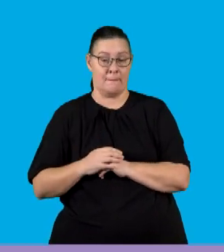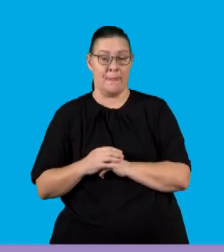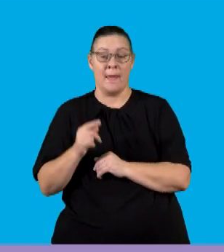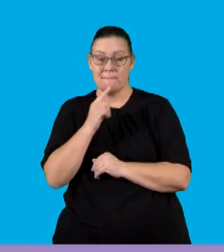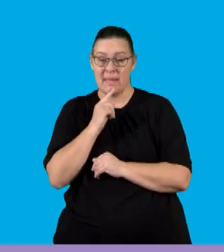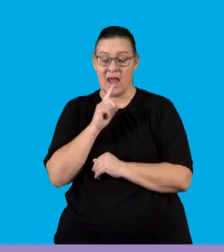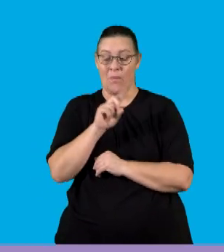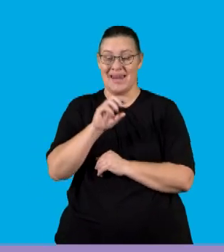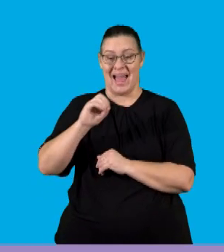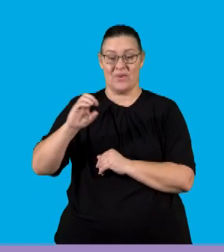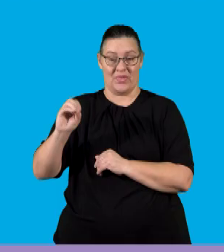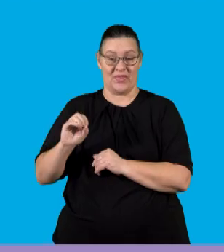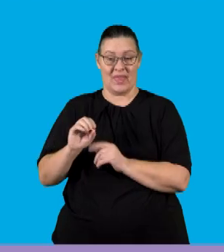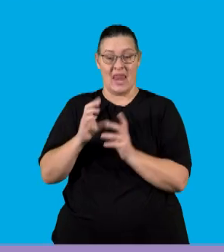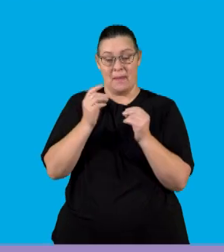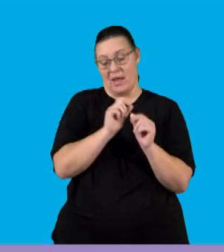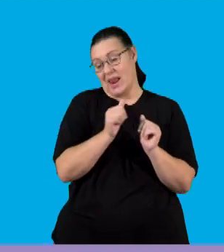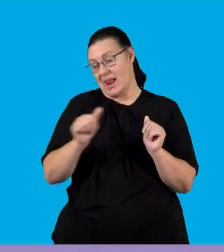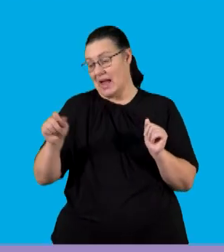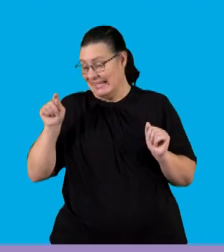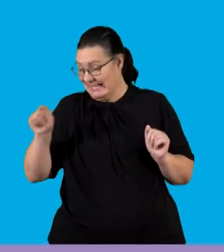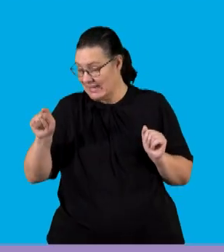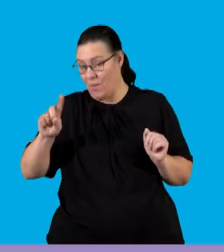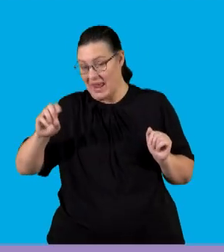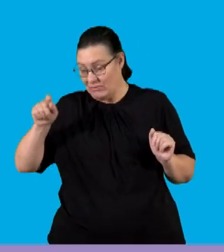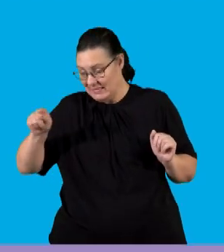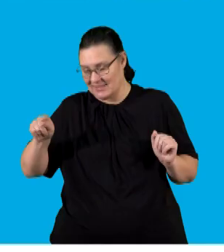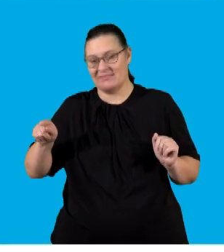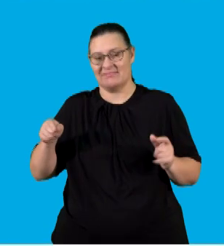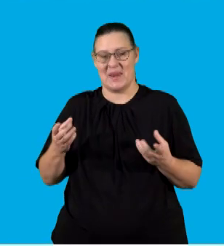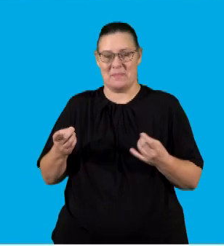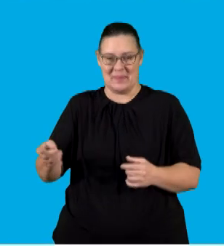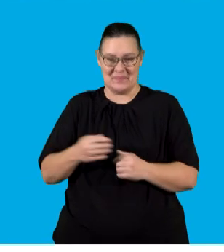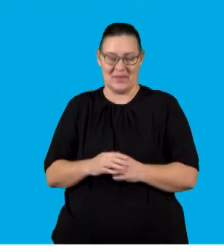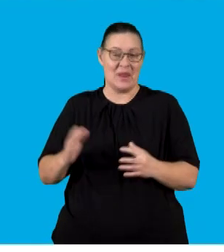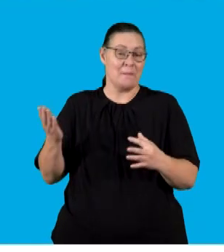289. And that, of course, is the 100th term for this pattern.